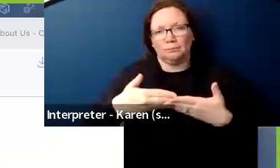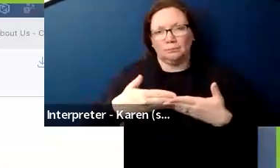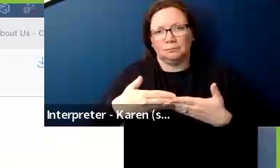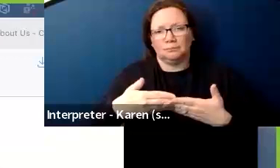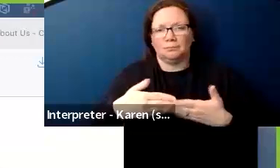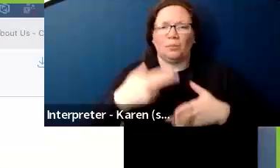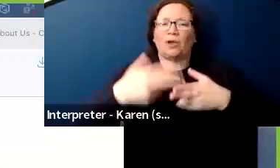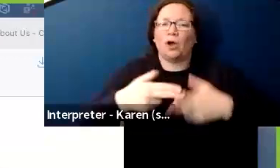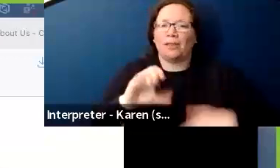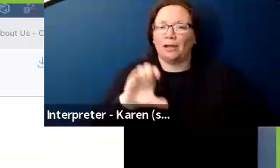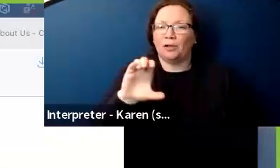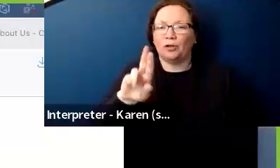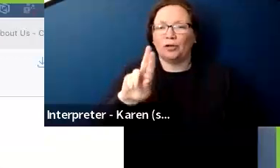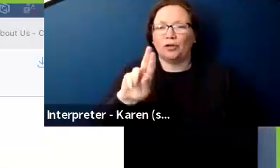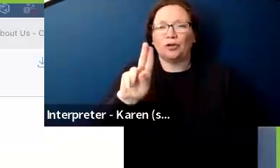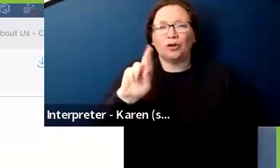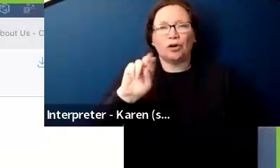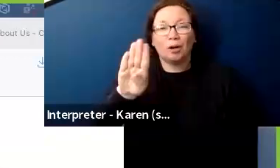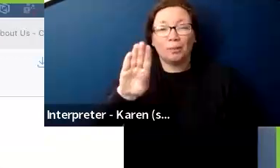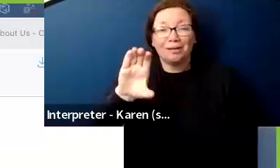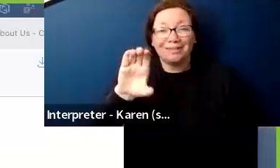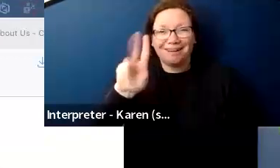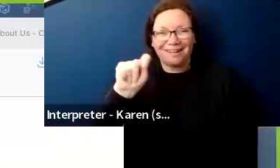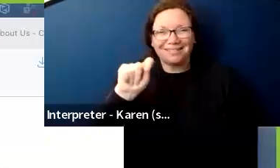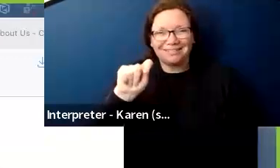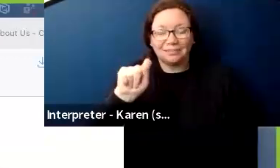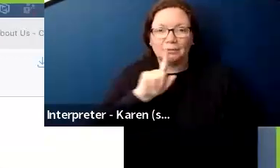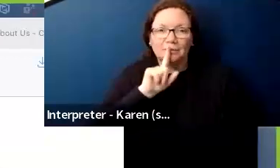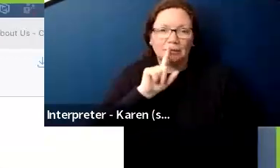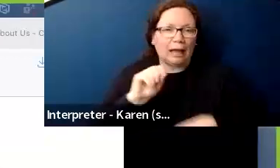cut effect. So, when you're walking down the street,